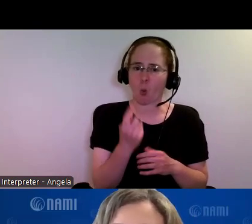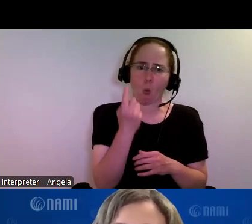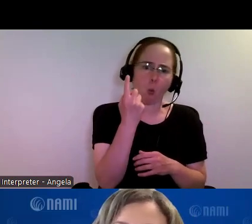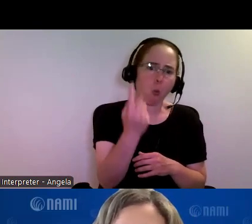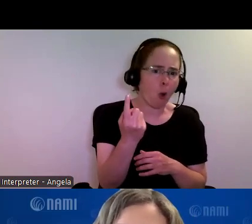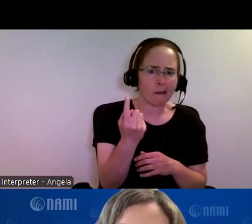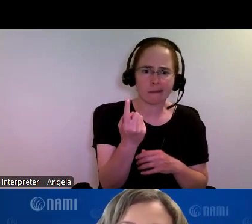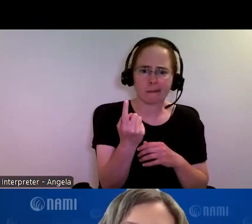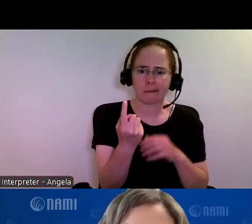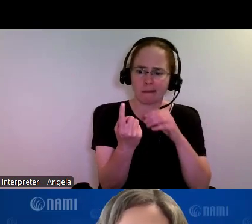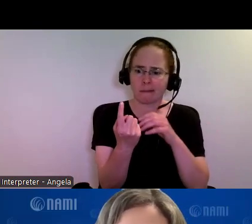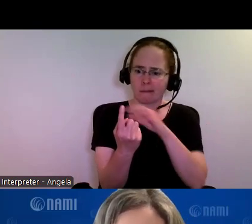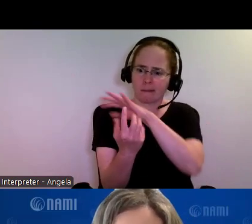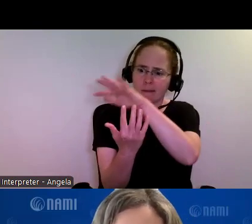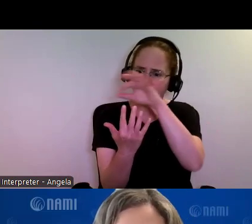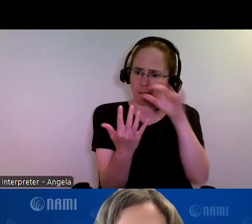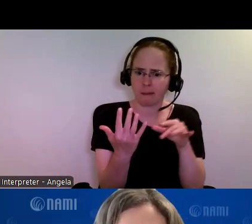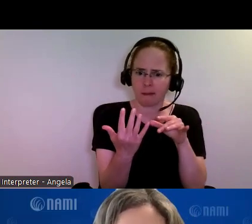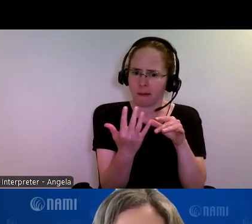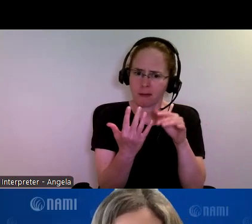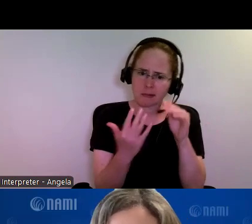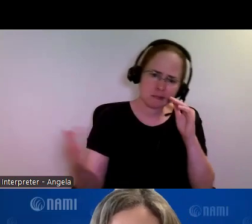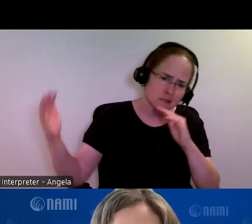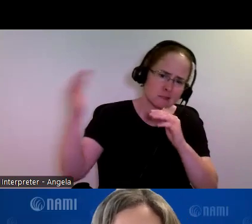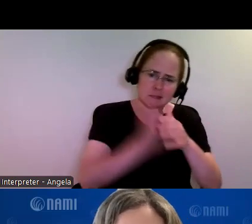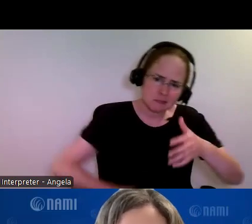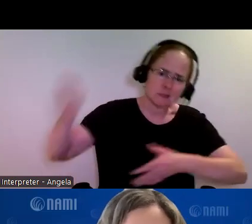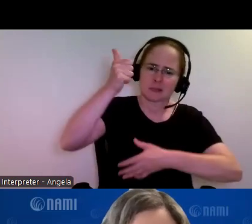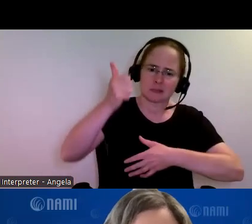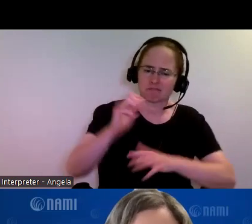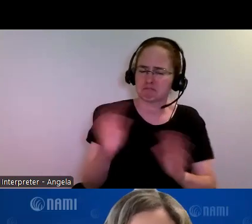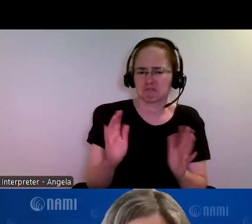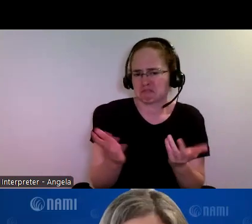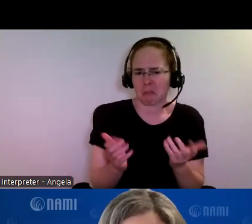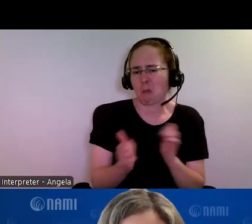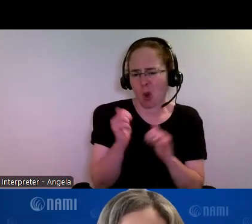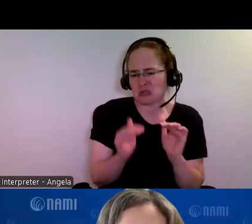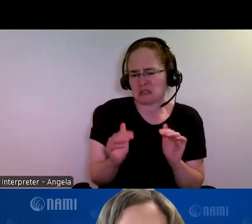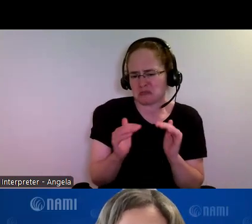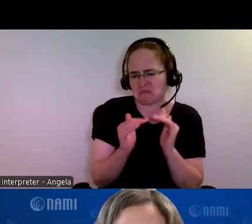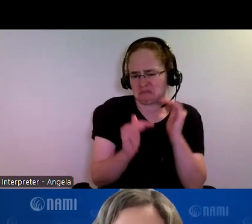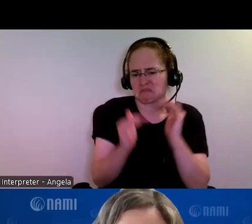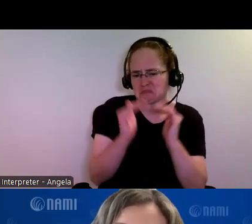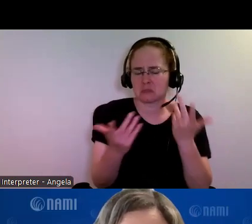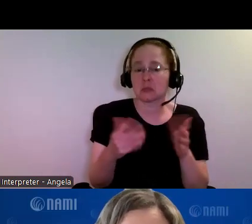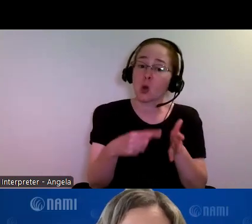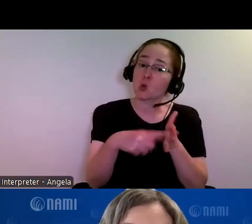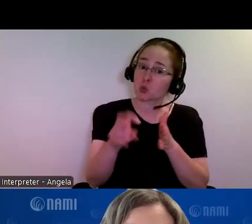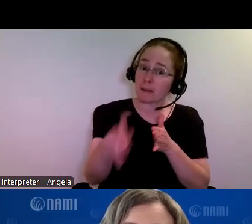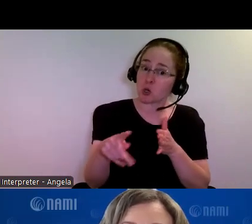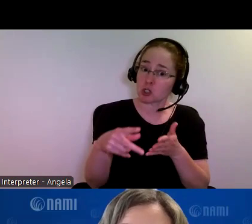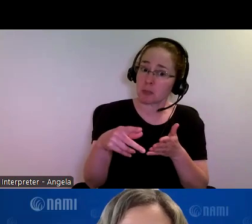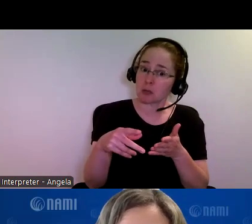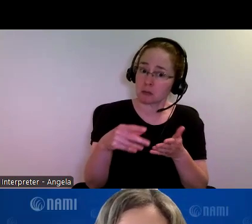option here that is above and beyond the rest by a significant margin. Certainly, it looks like reimbursement rates